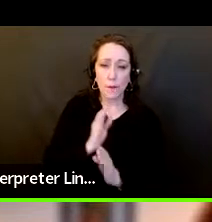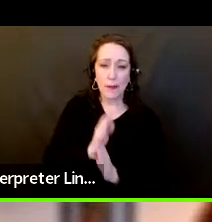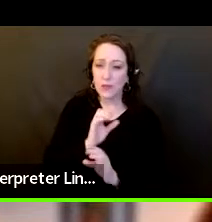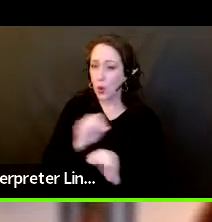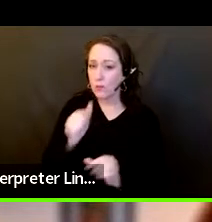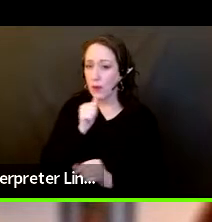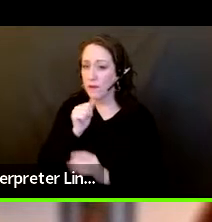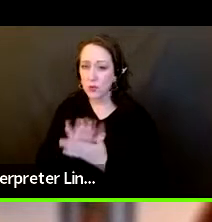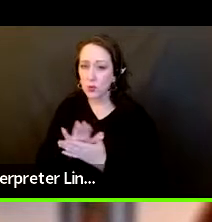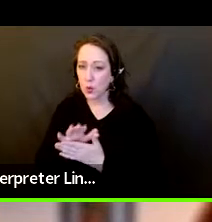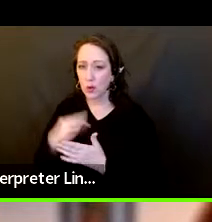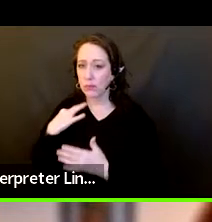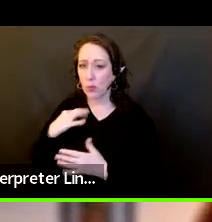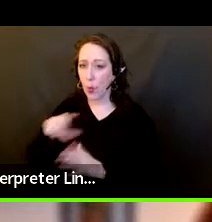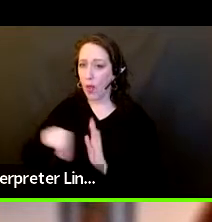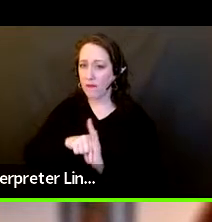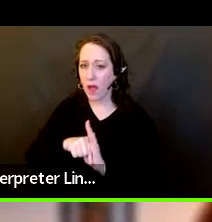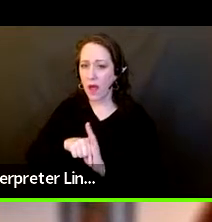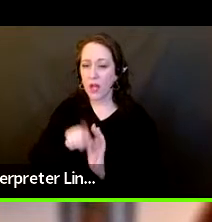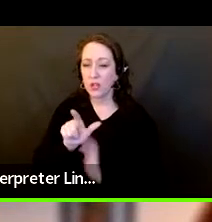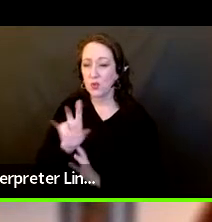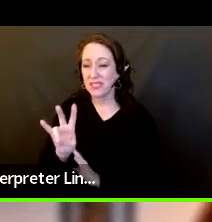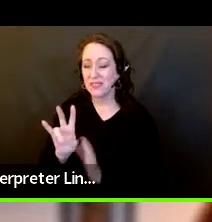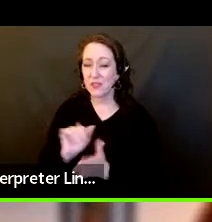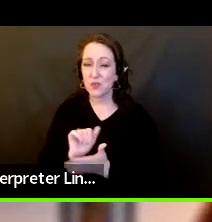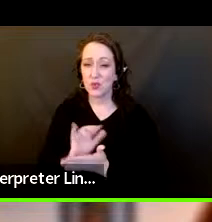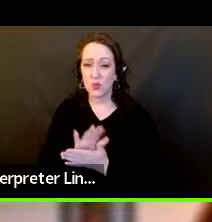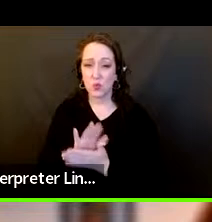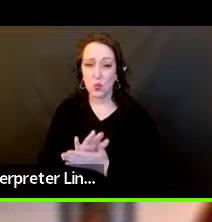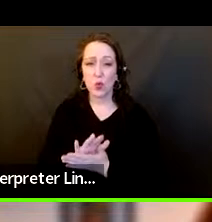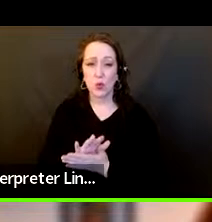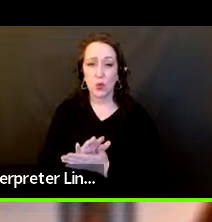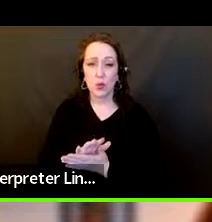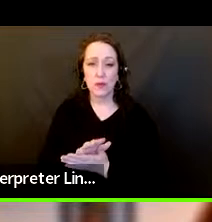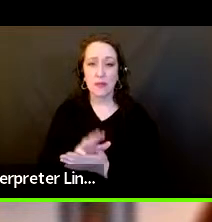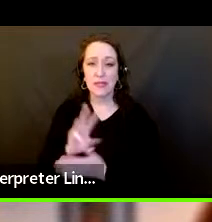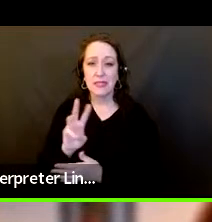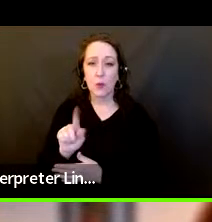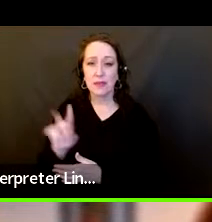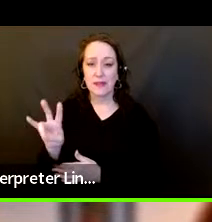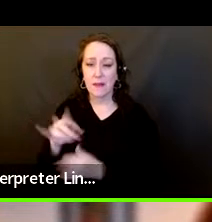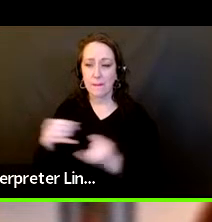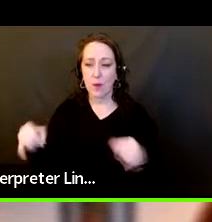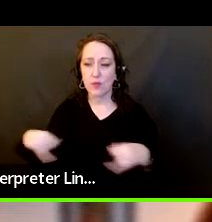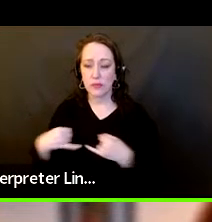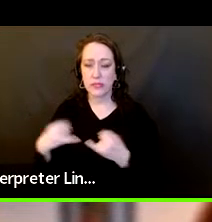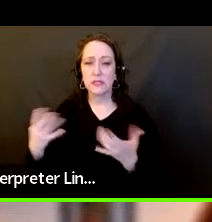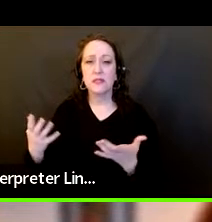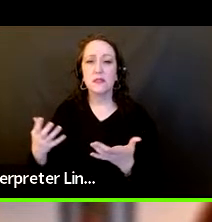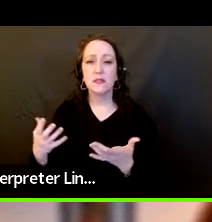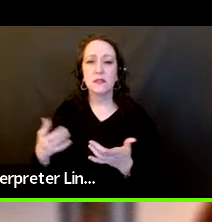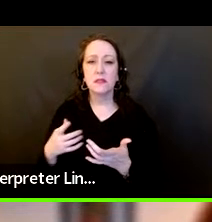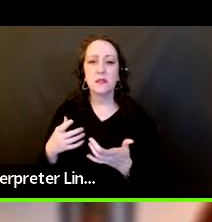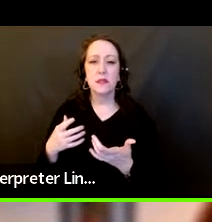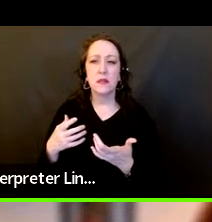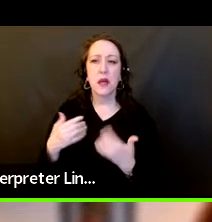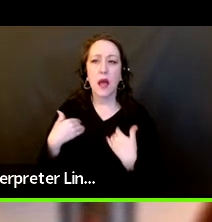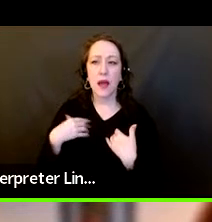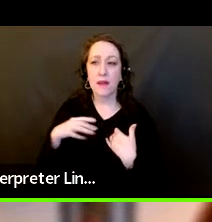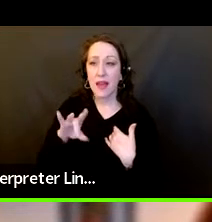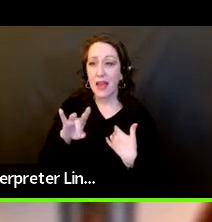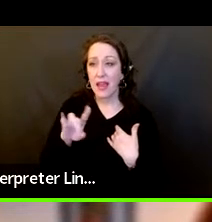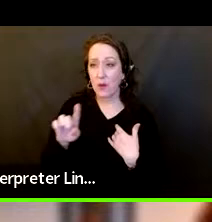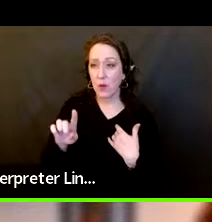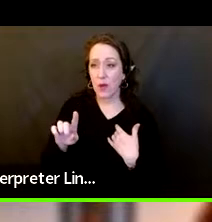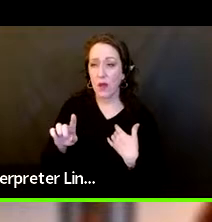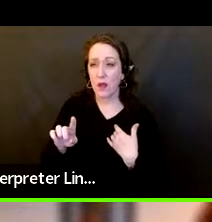were deemed eligible. I hear that only 27 schools in the 617 boundary, but have 81.